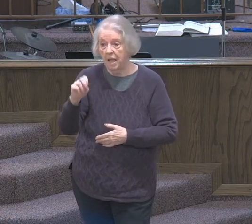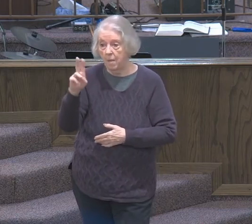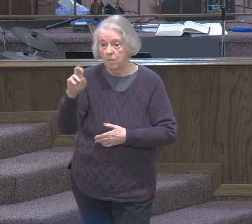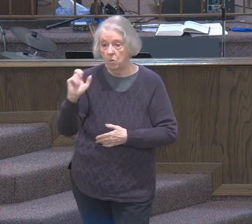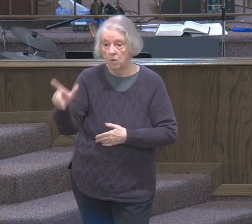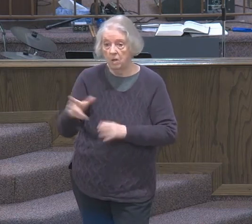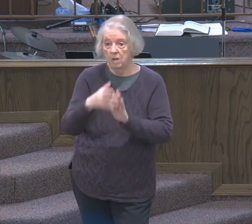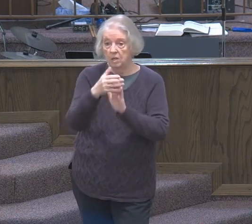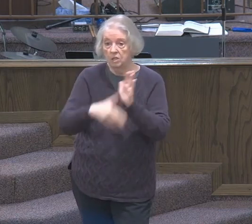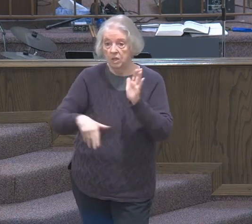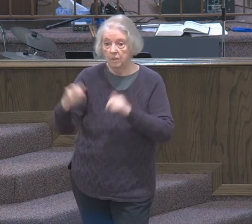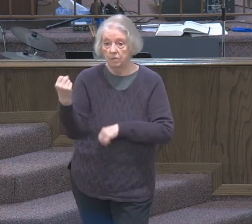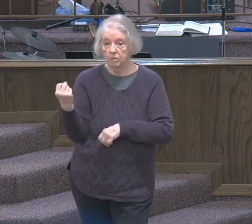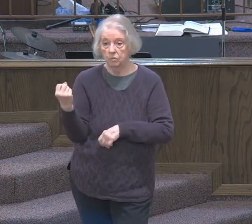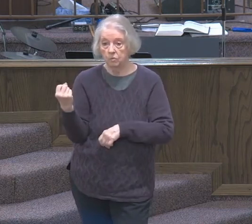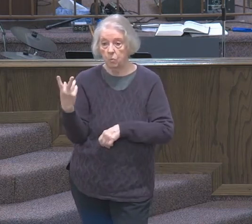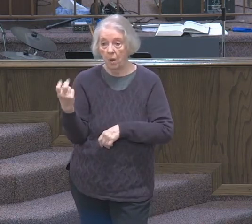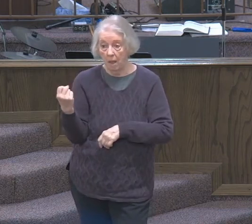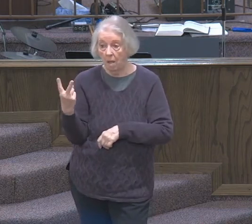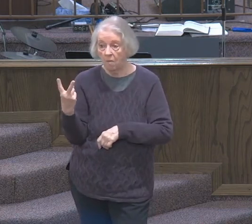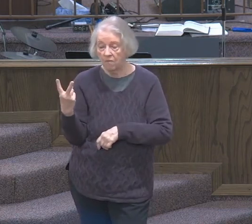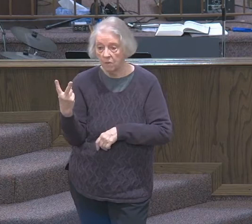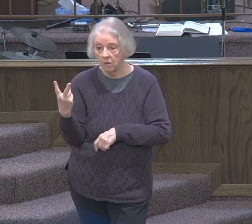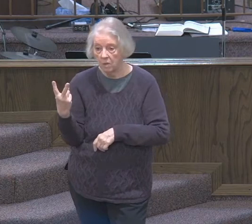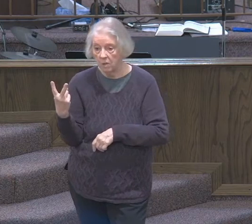in sorrow at the death of